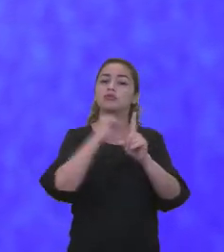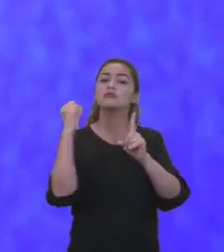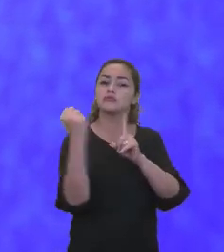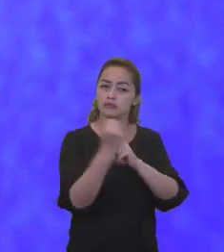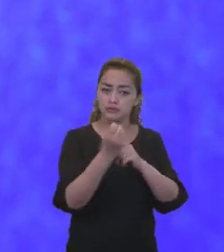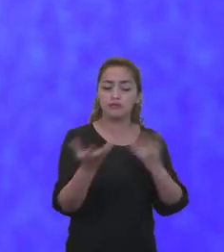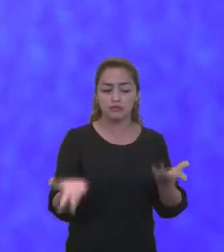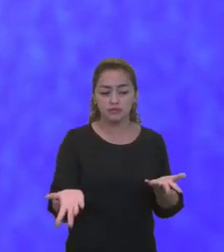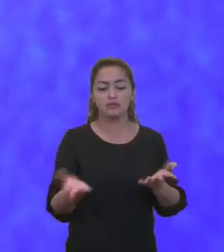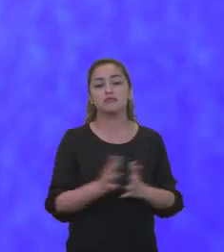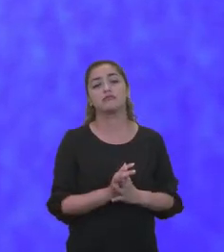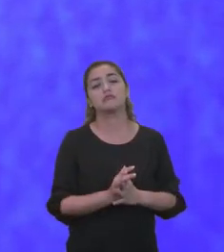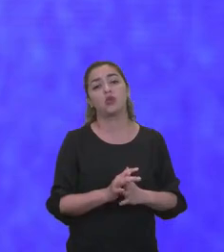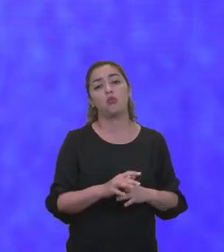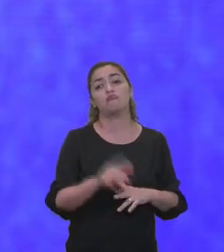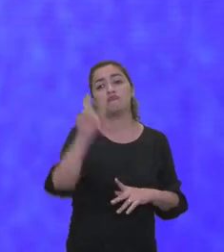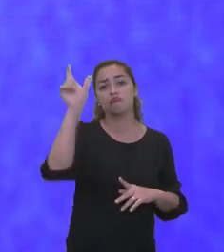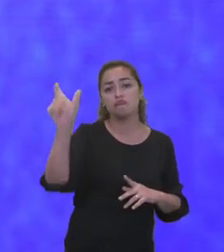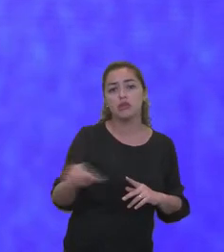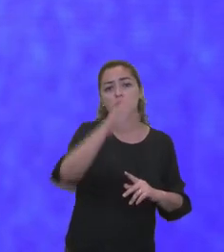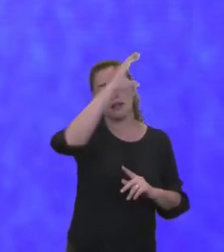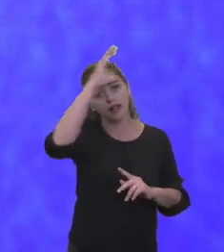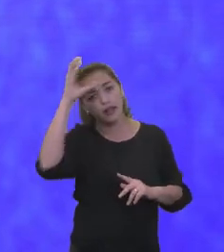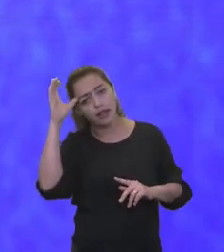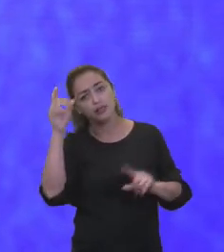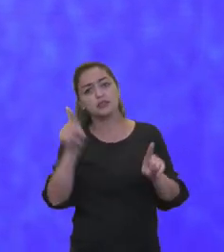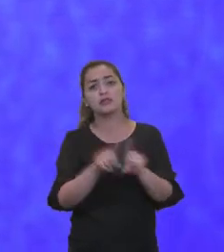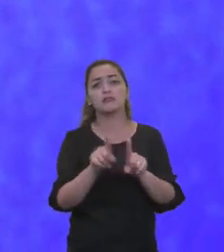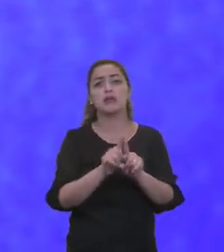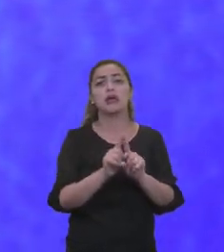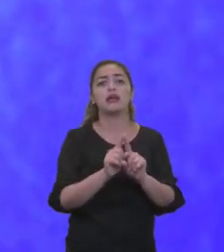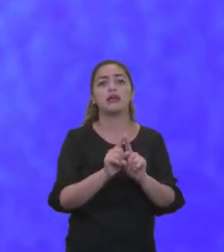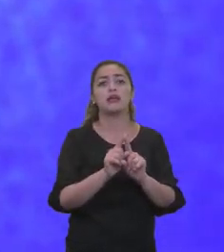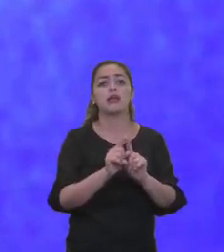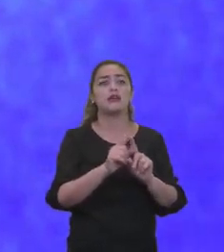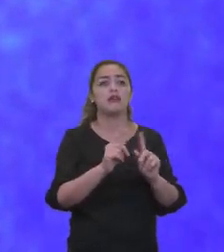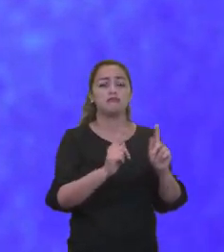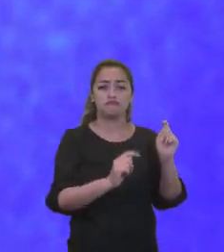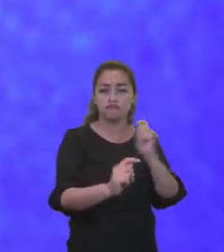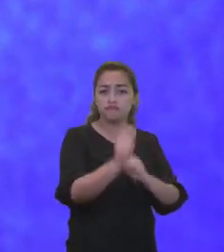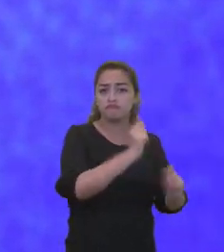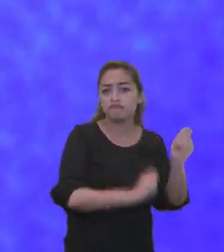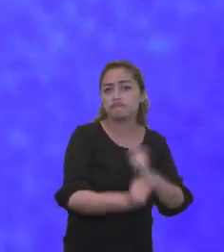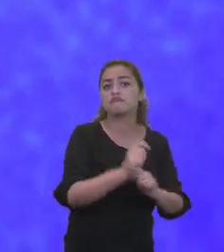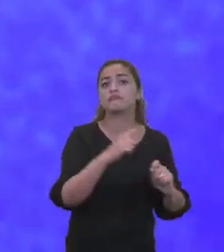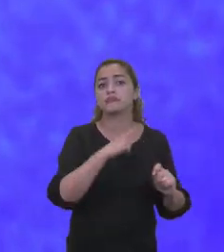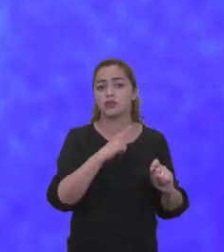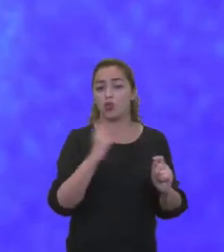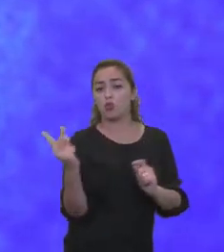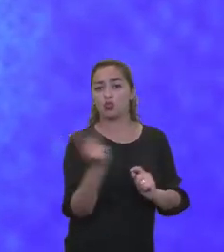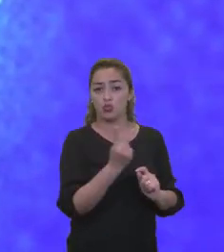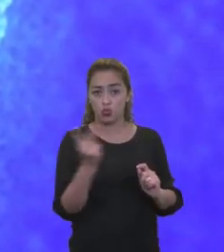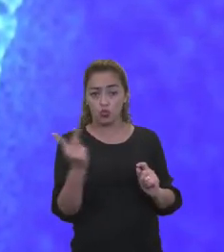generate value to the society, being the tripod, clients, financial market, and